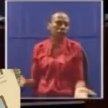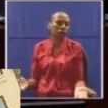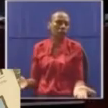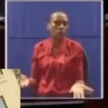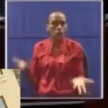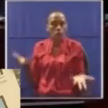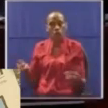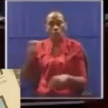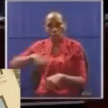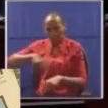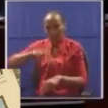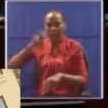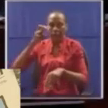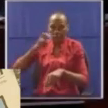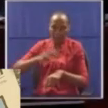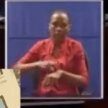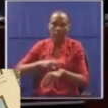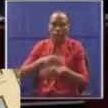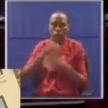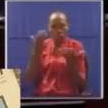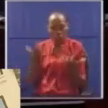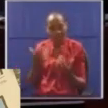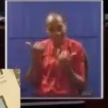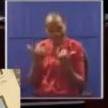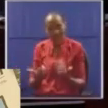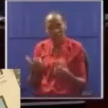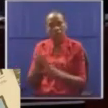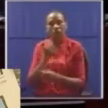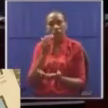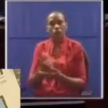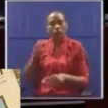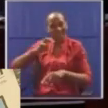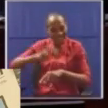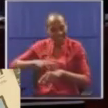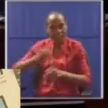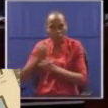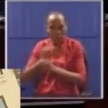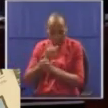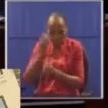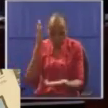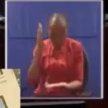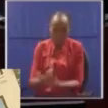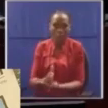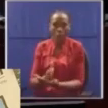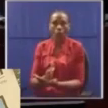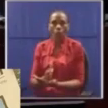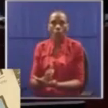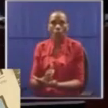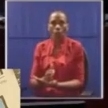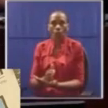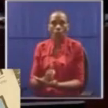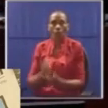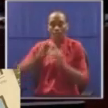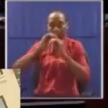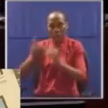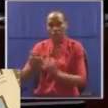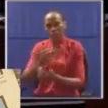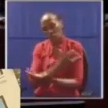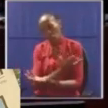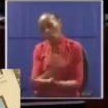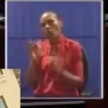the need for the current religious exemption clause, but also the need for it to be strengthened as we advocated to protect